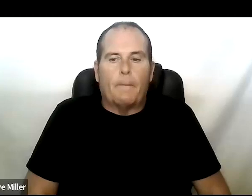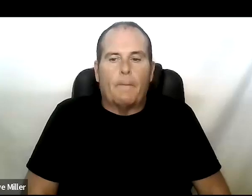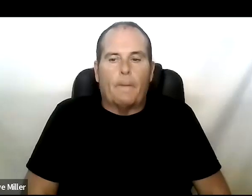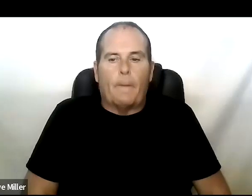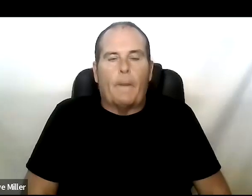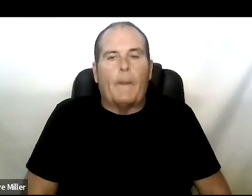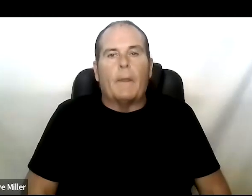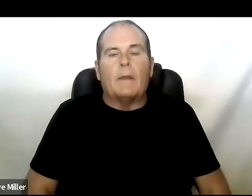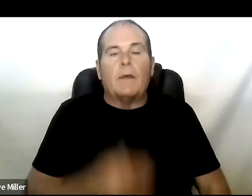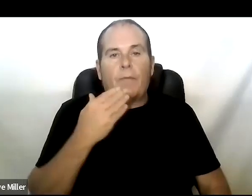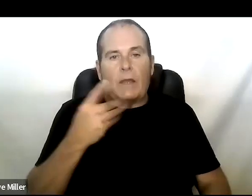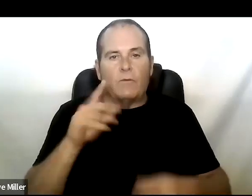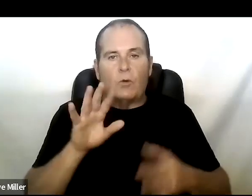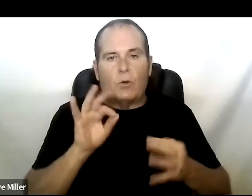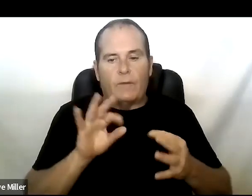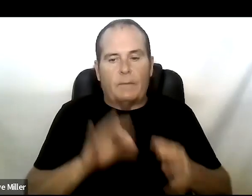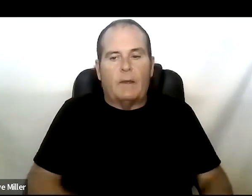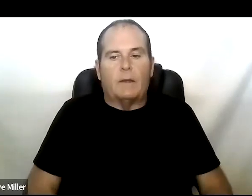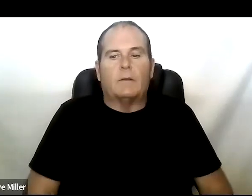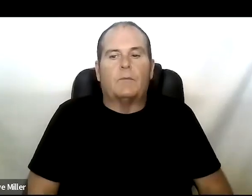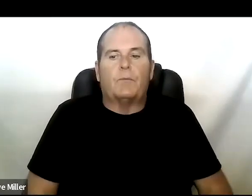Thank you for your feedback.